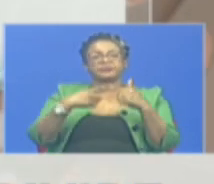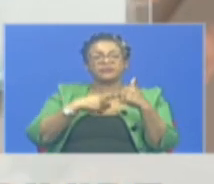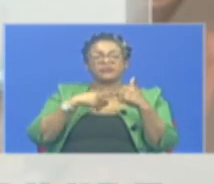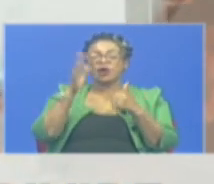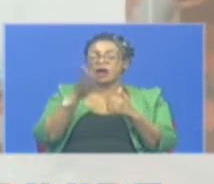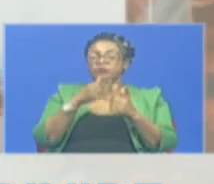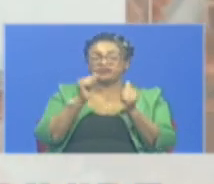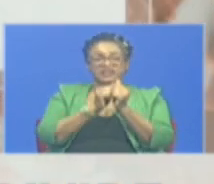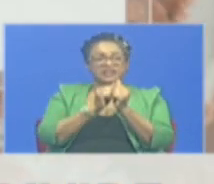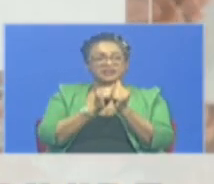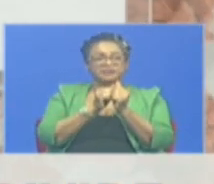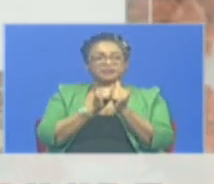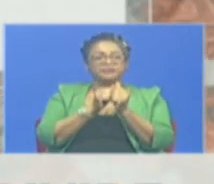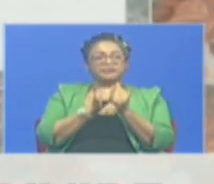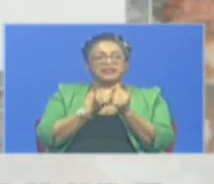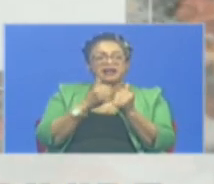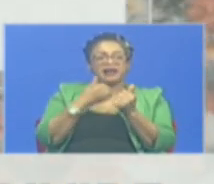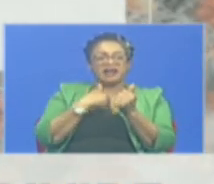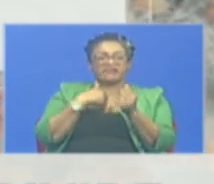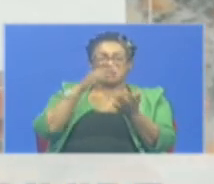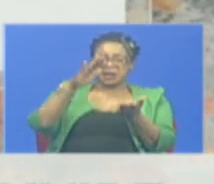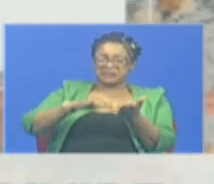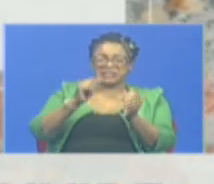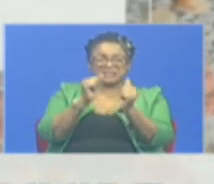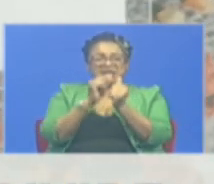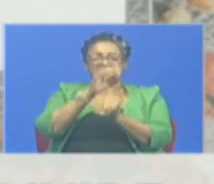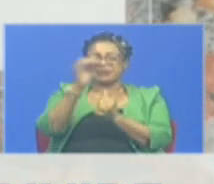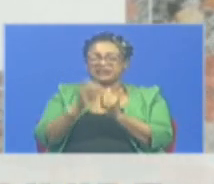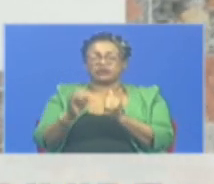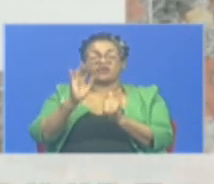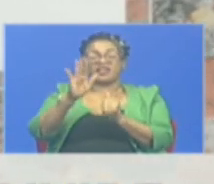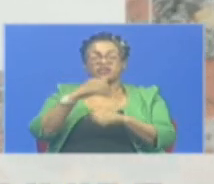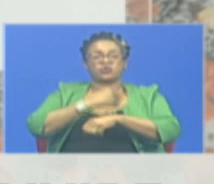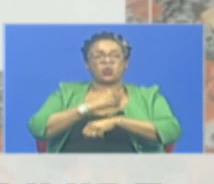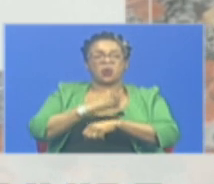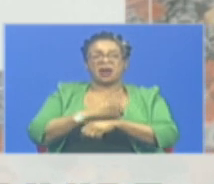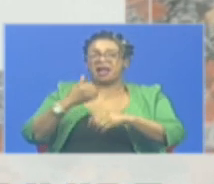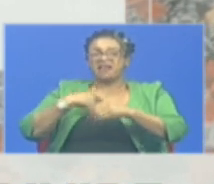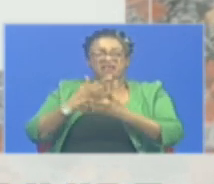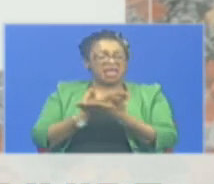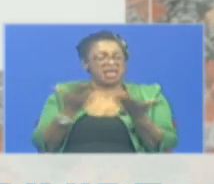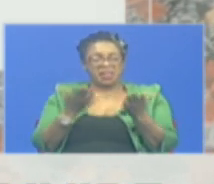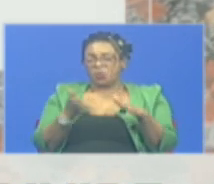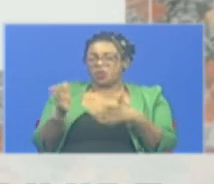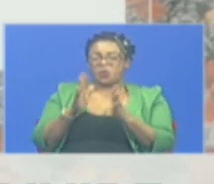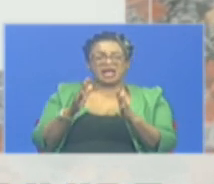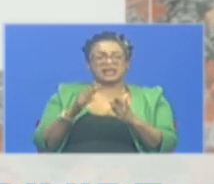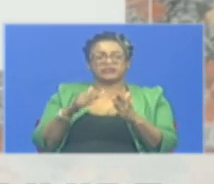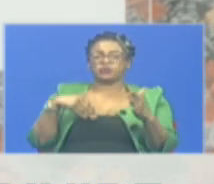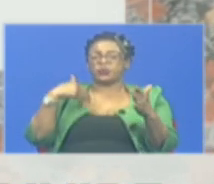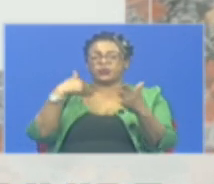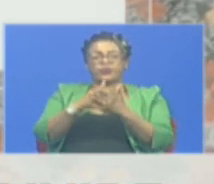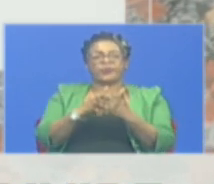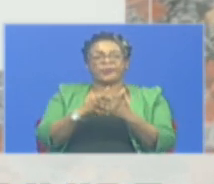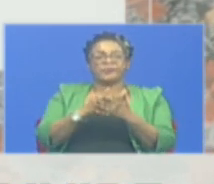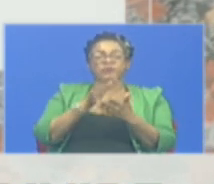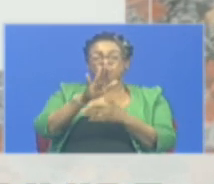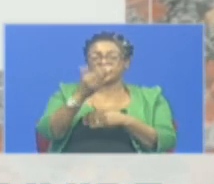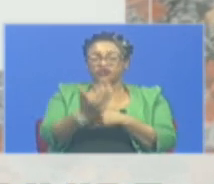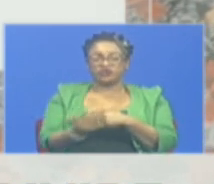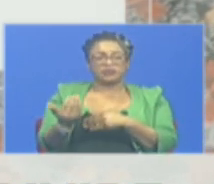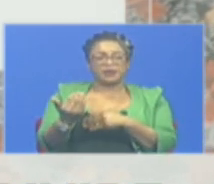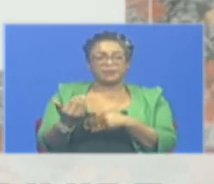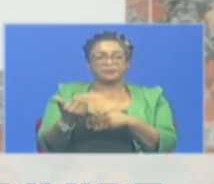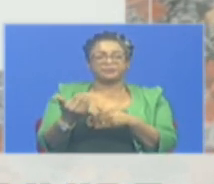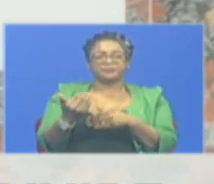school heads interviewed estimated less than 10% of their schools have any measures in place to reach those children. Now, here is